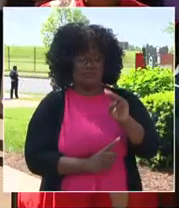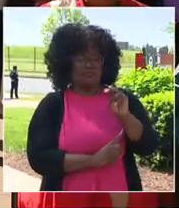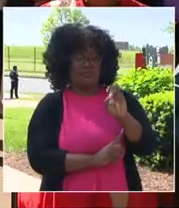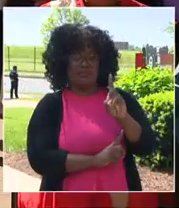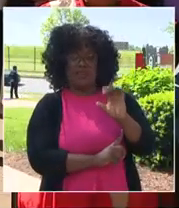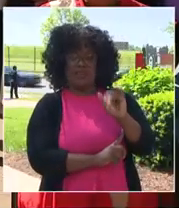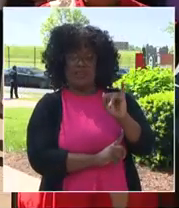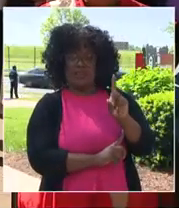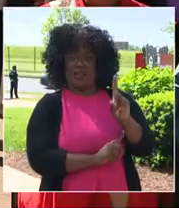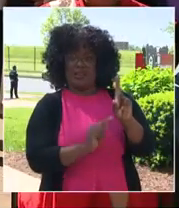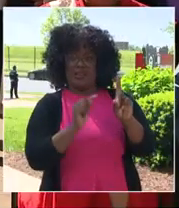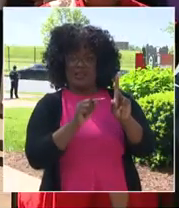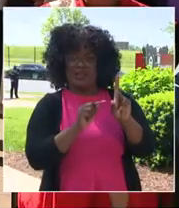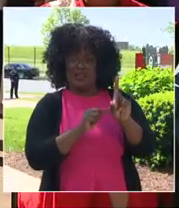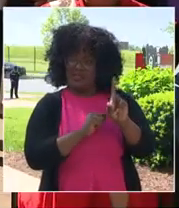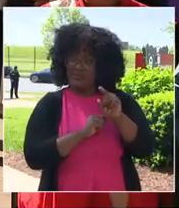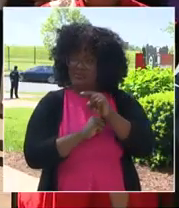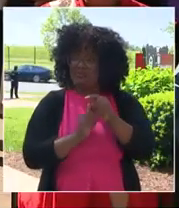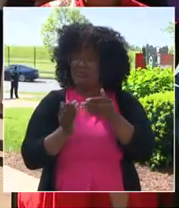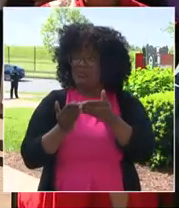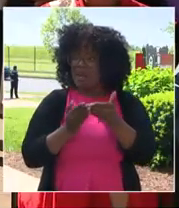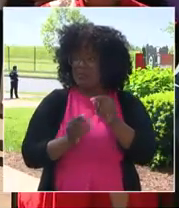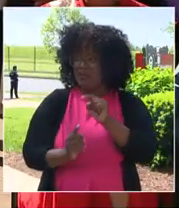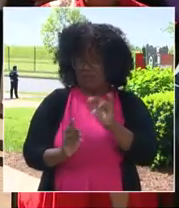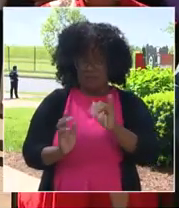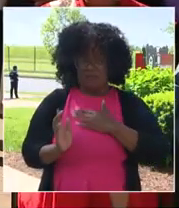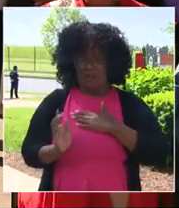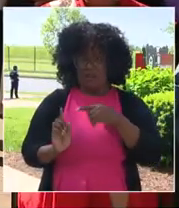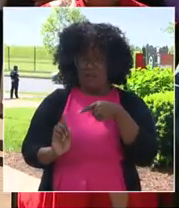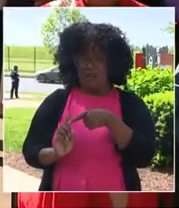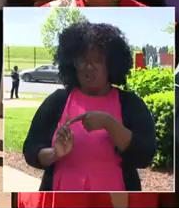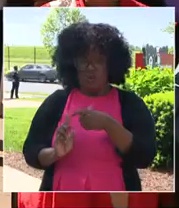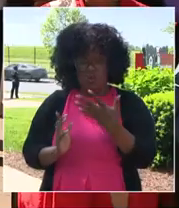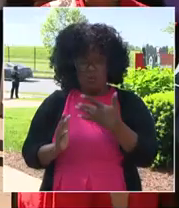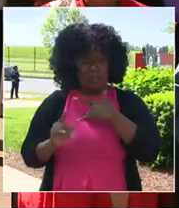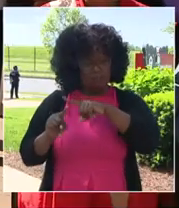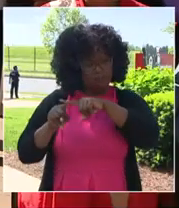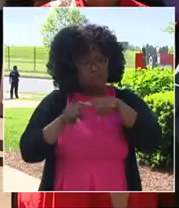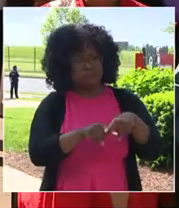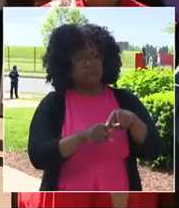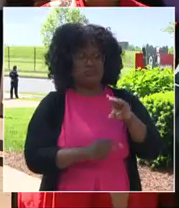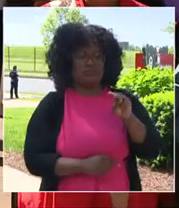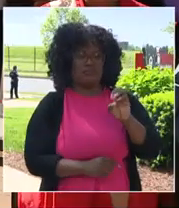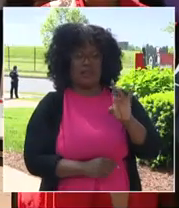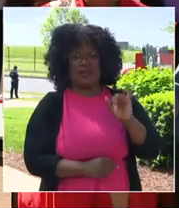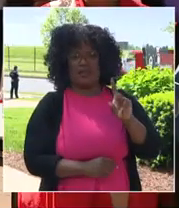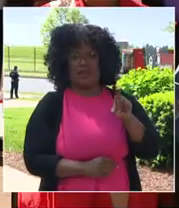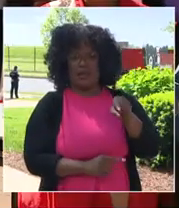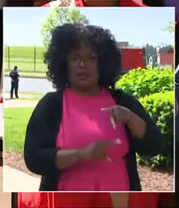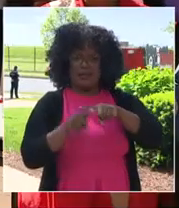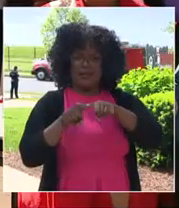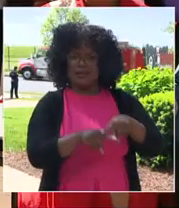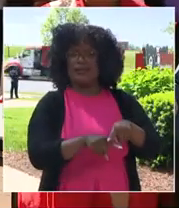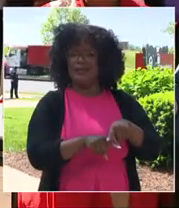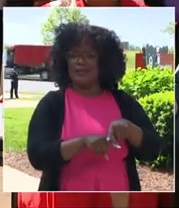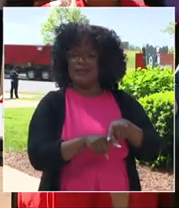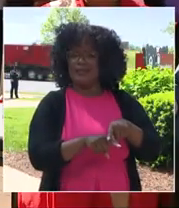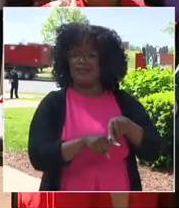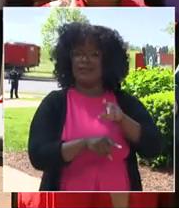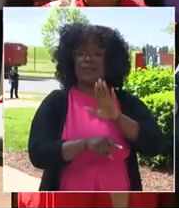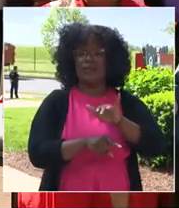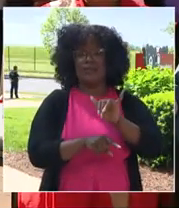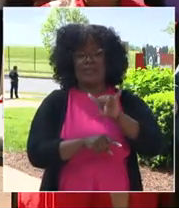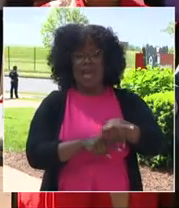all depend on Medicaid. Many families just like mine. It really is a lifeline for us. It has been the difference between stability